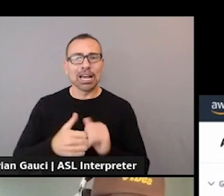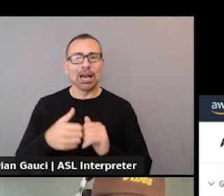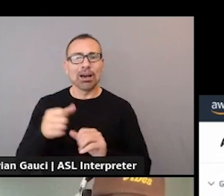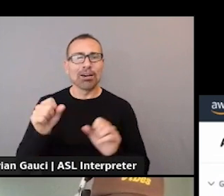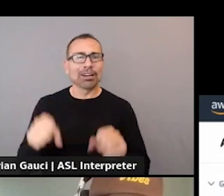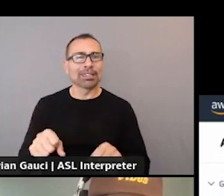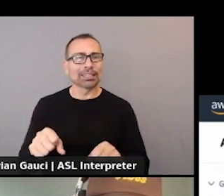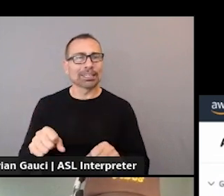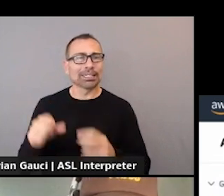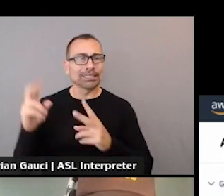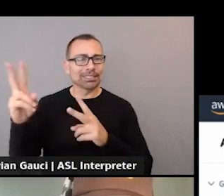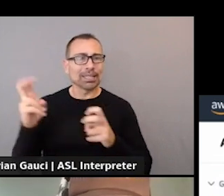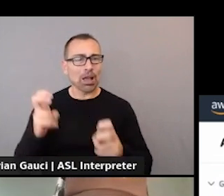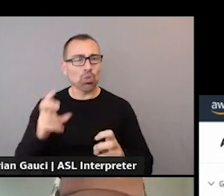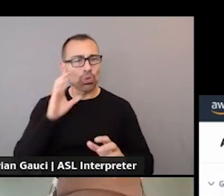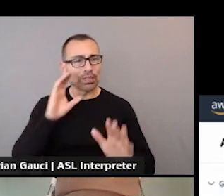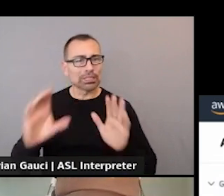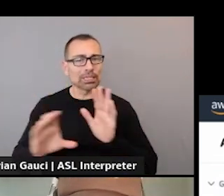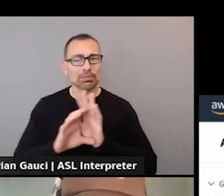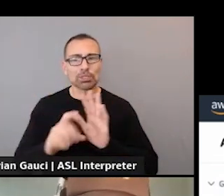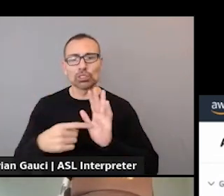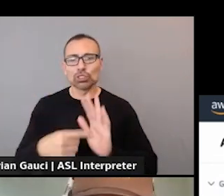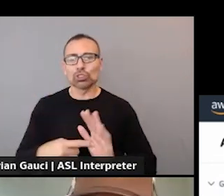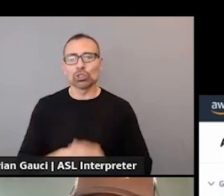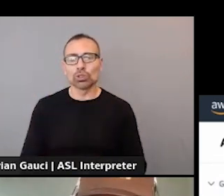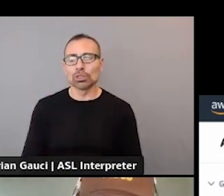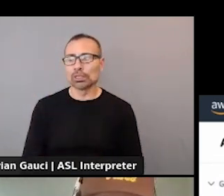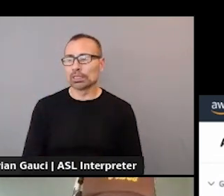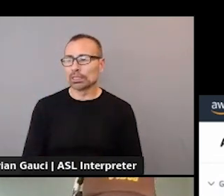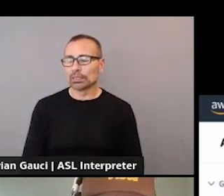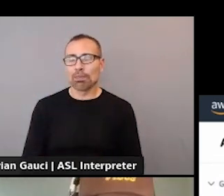download this image to show you. So I'm going to just quickly